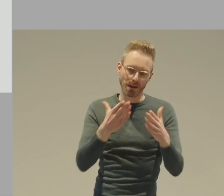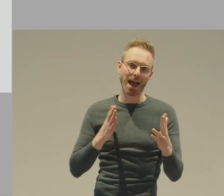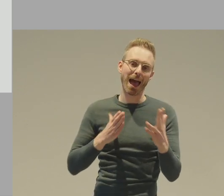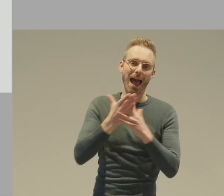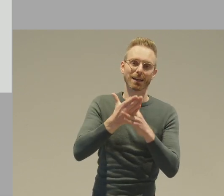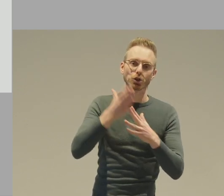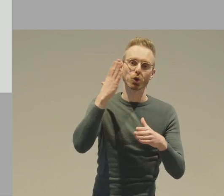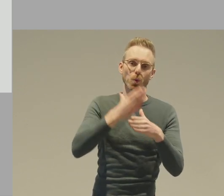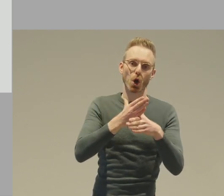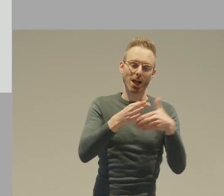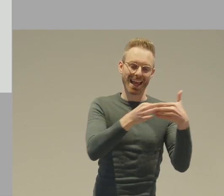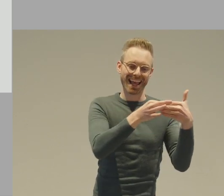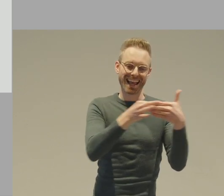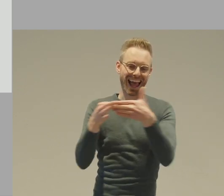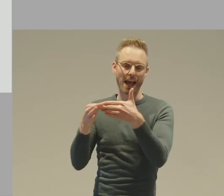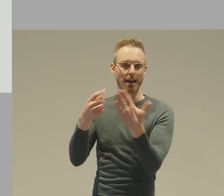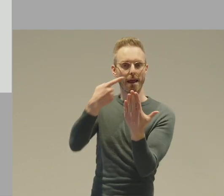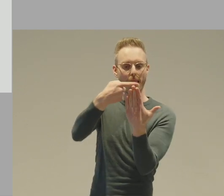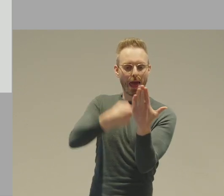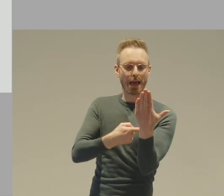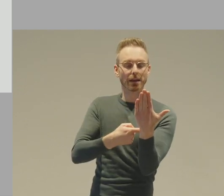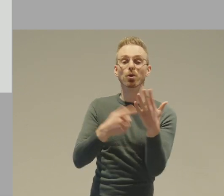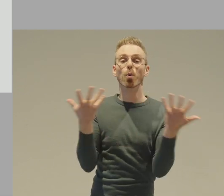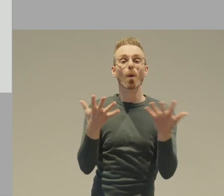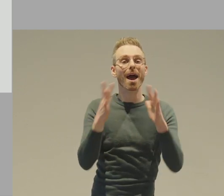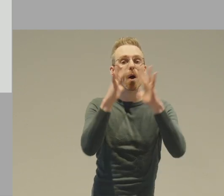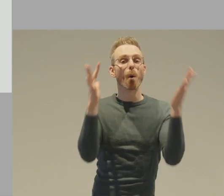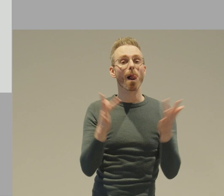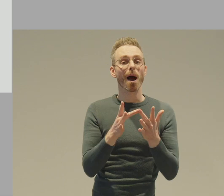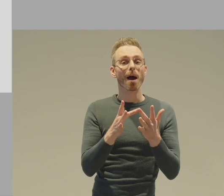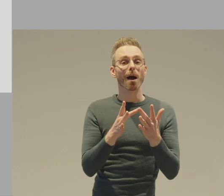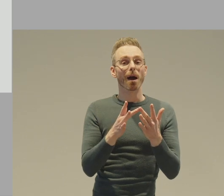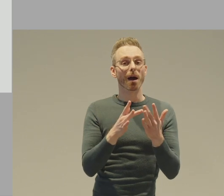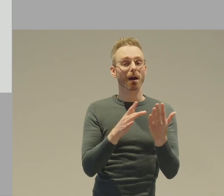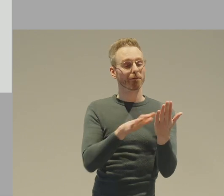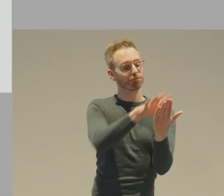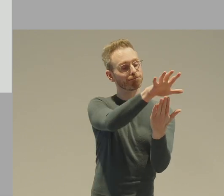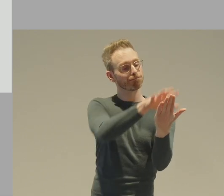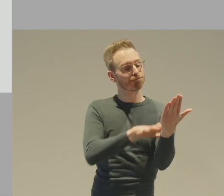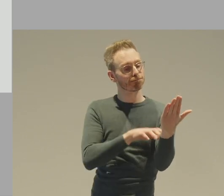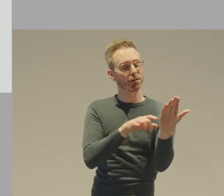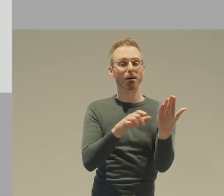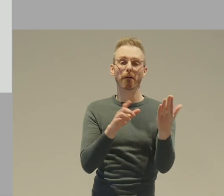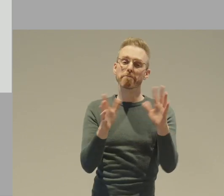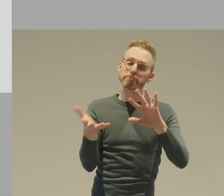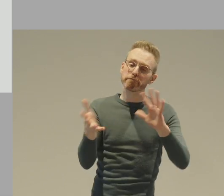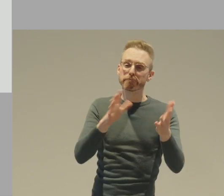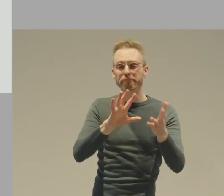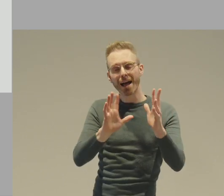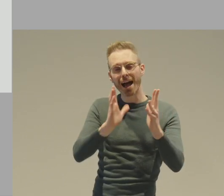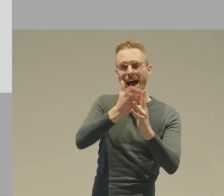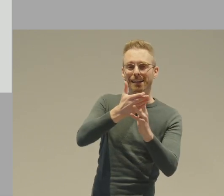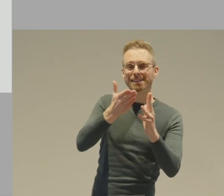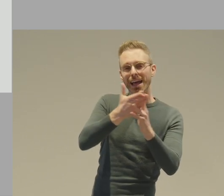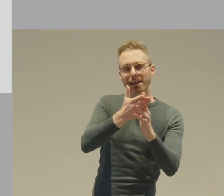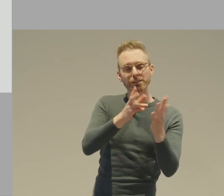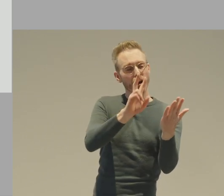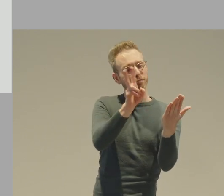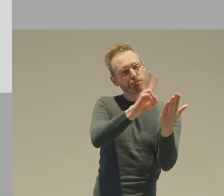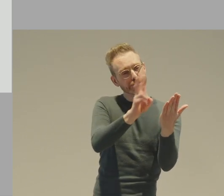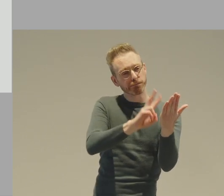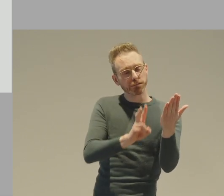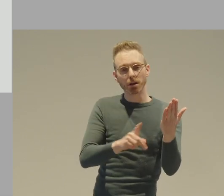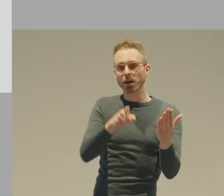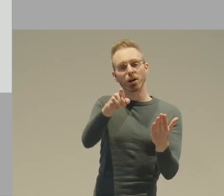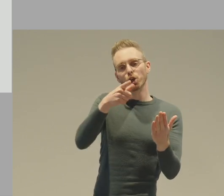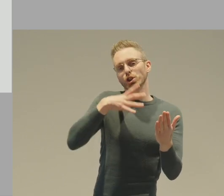It's relatively accessible. That's a strong statement. You don't have to read it all, but just be aware that it's there. You can refer back